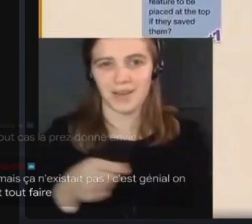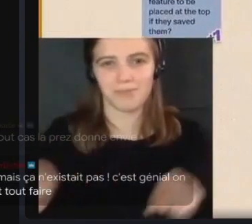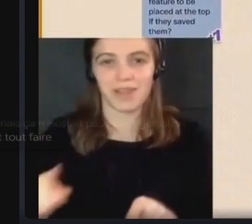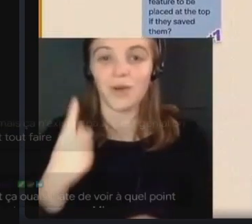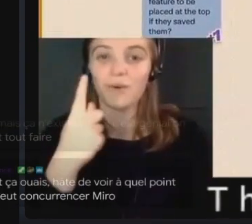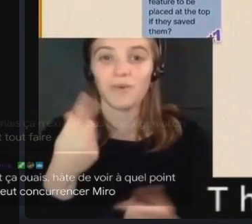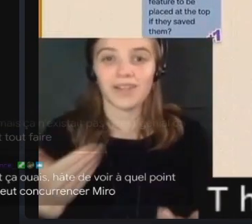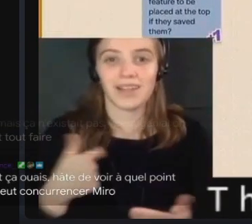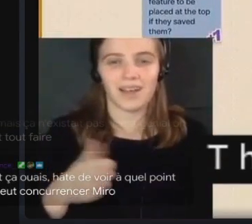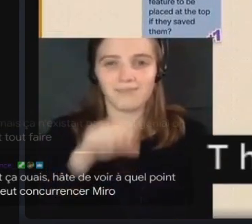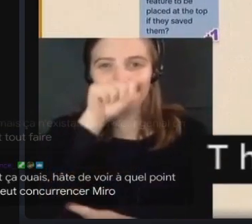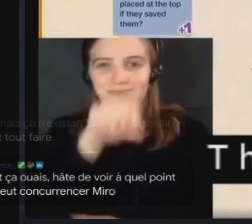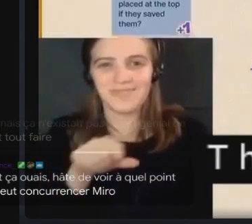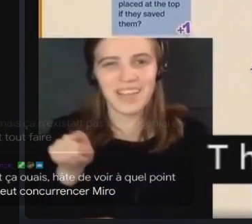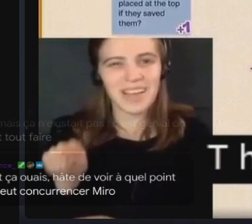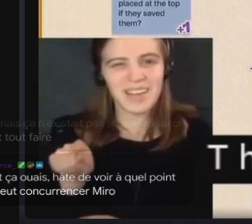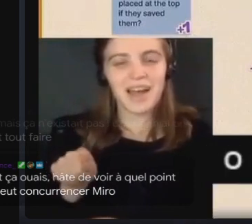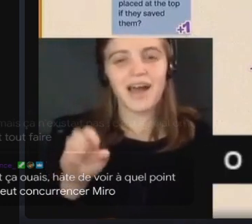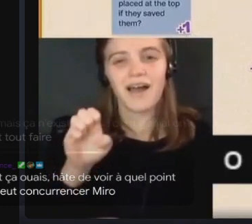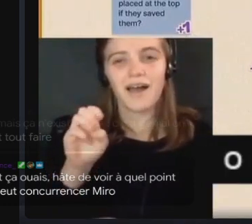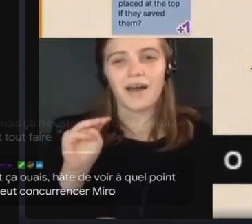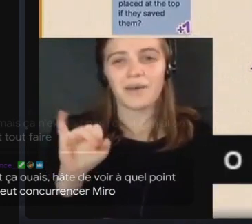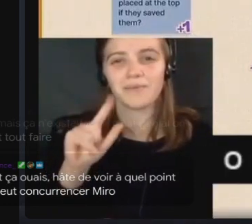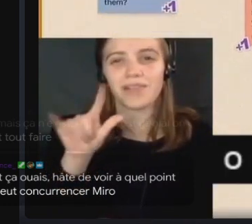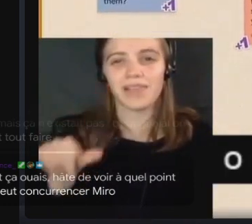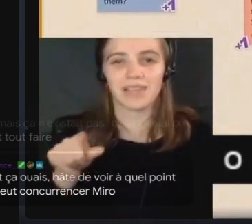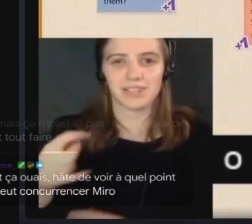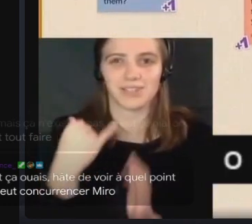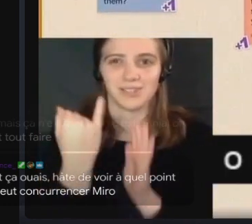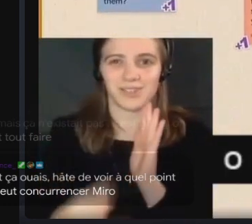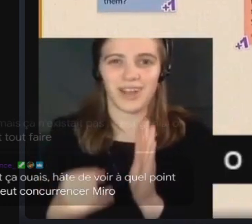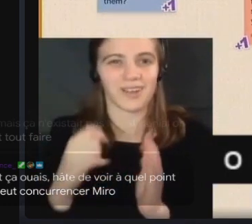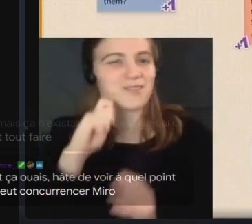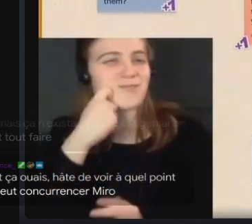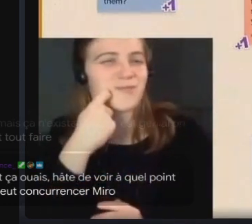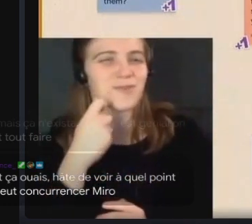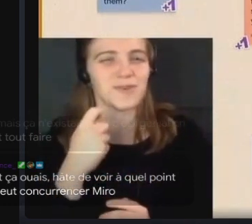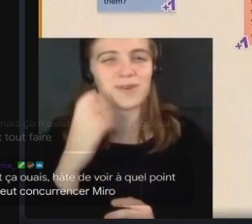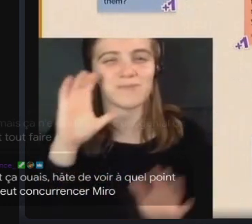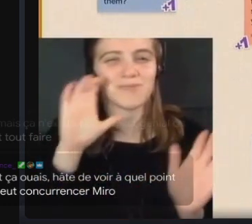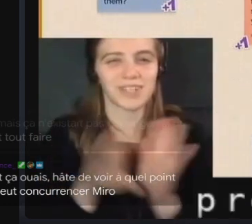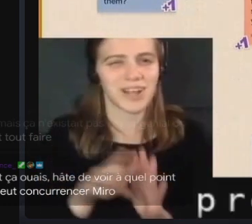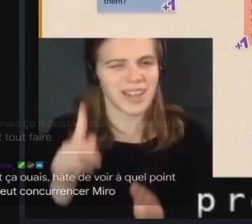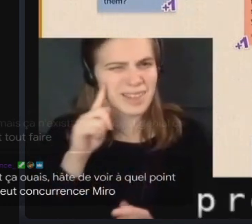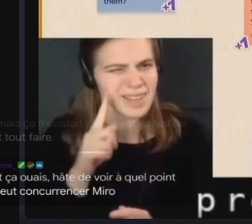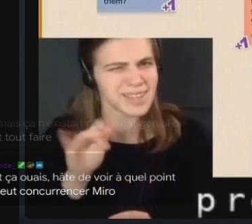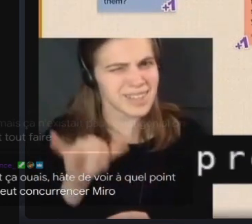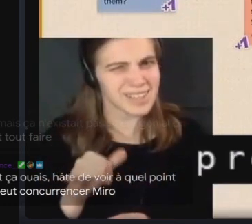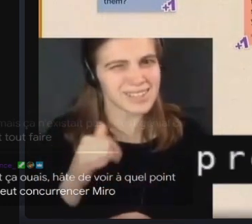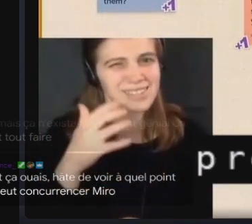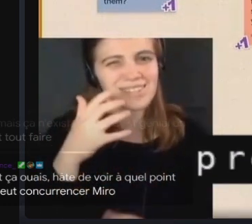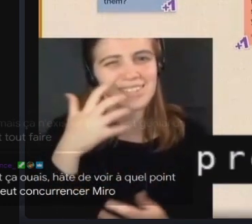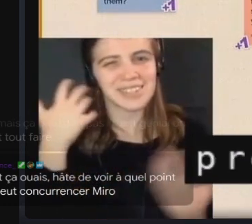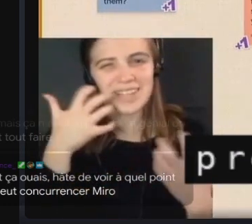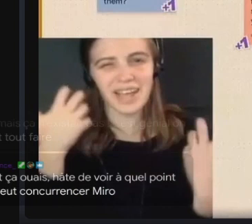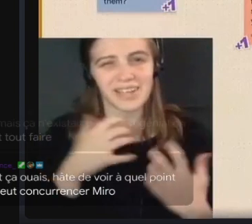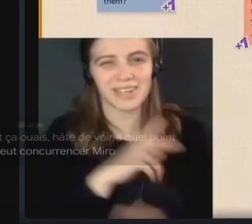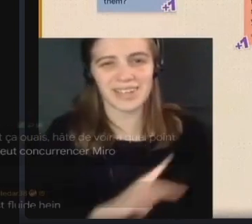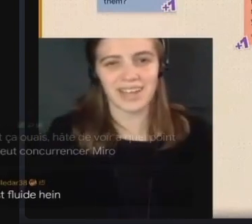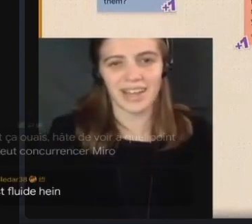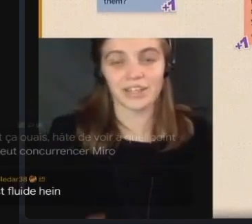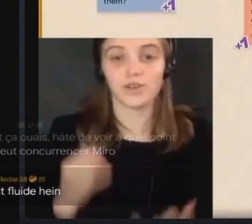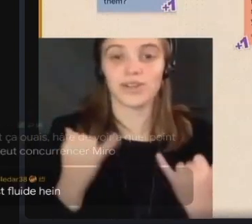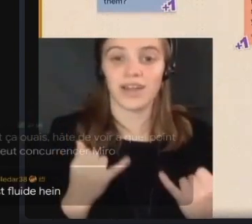is Emily has been drawing this pretty cool picture of, I think, Tiger King. So I can switch over to my emote